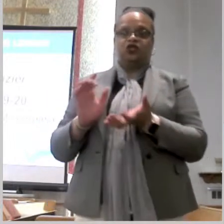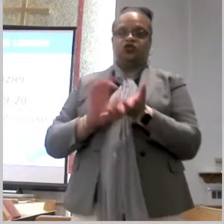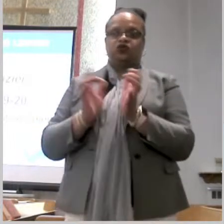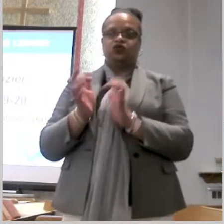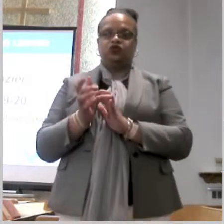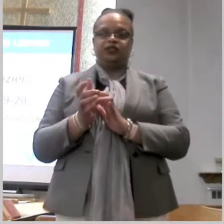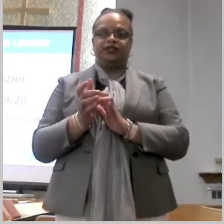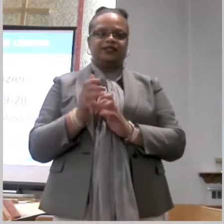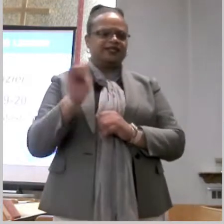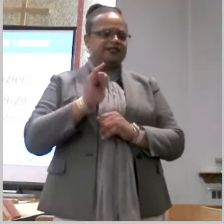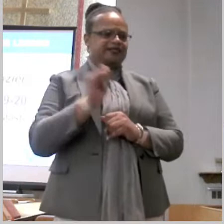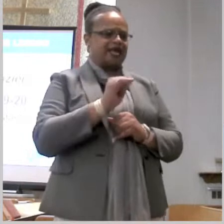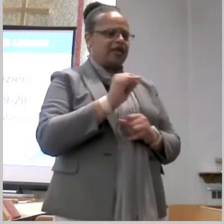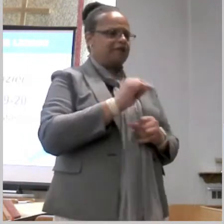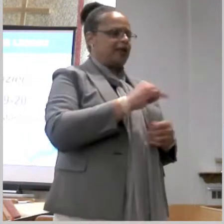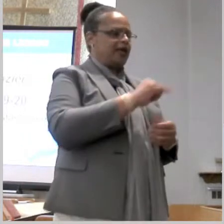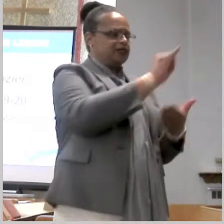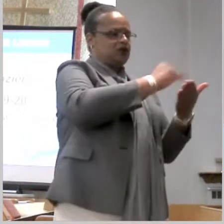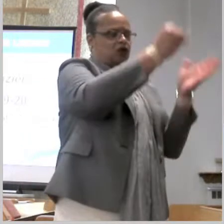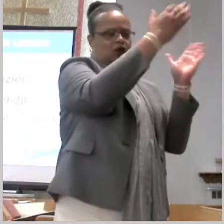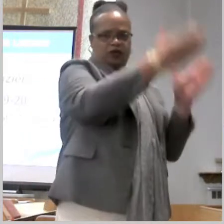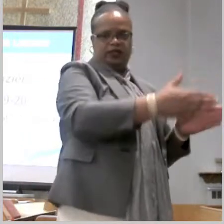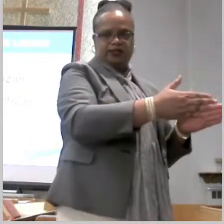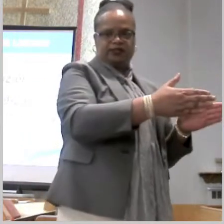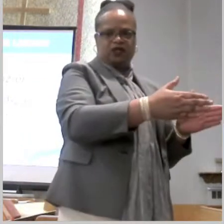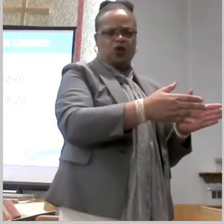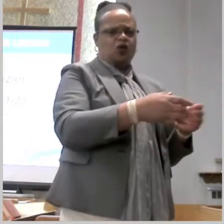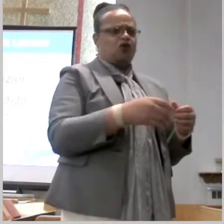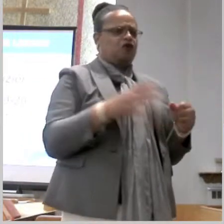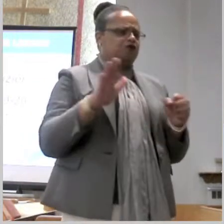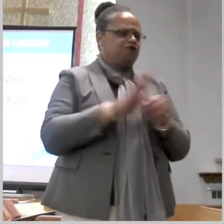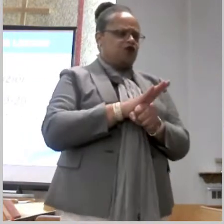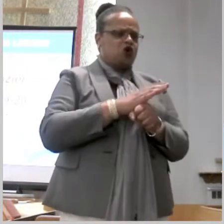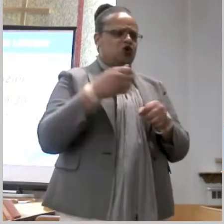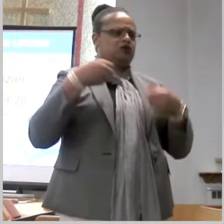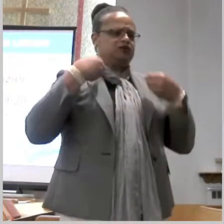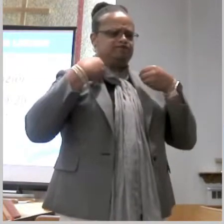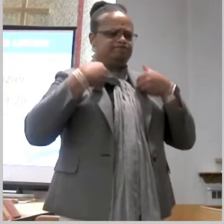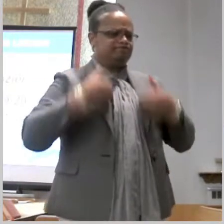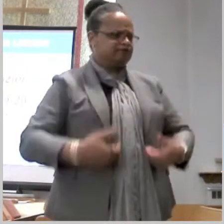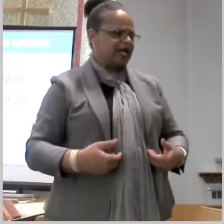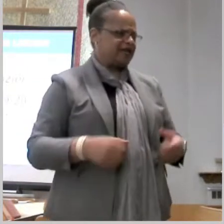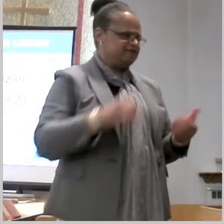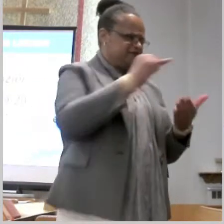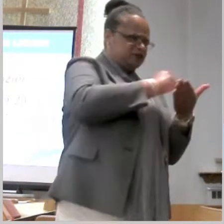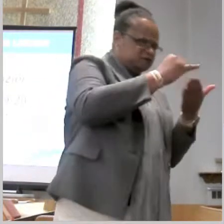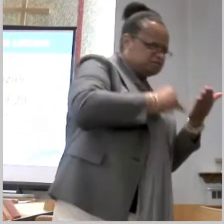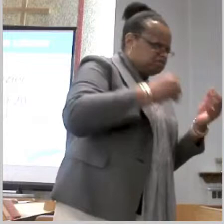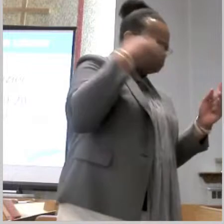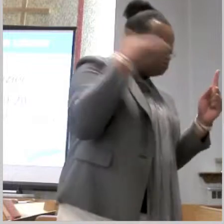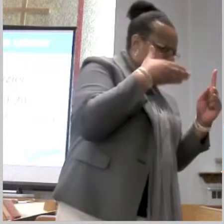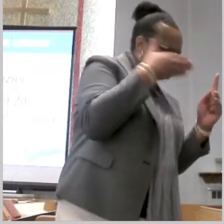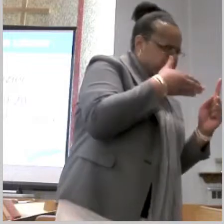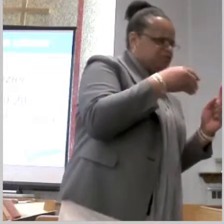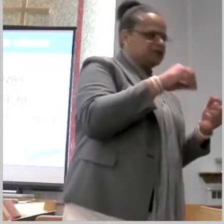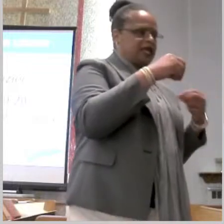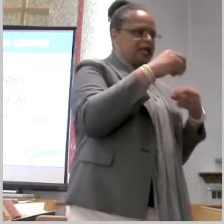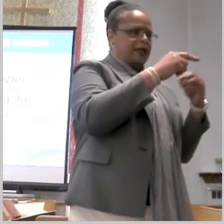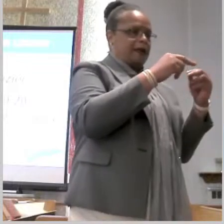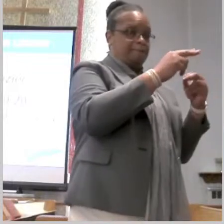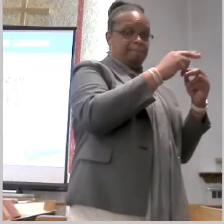right, and they meticulously add brushstroke upon brushstroke, color and detail as they build upon whatever that artwork may